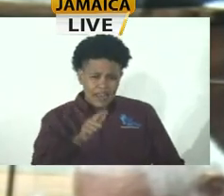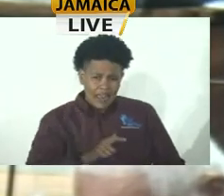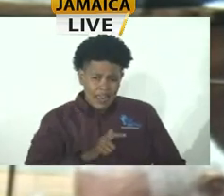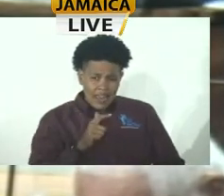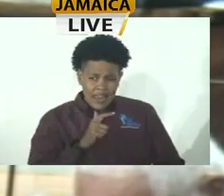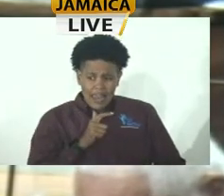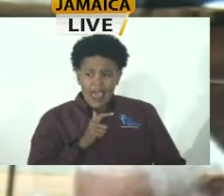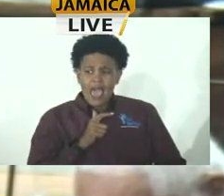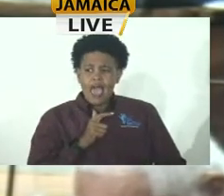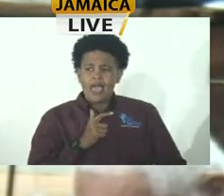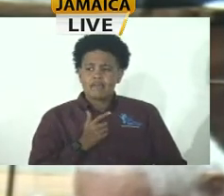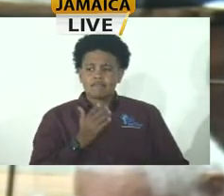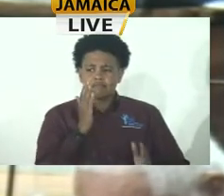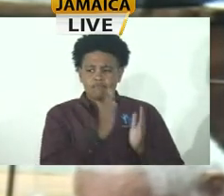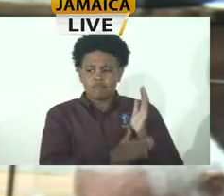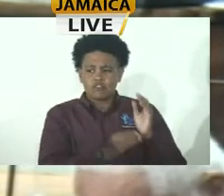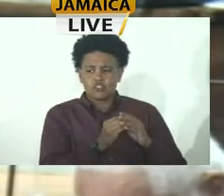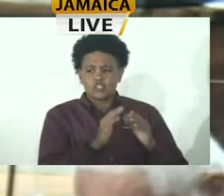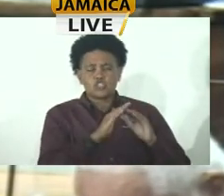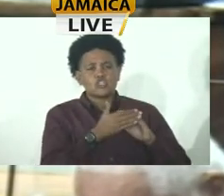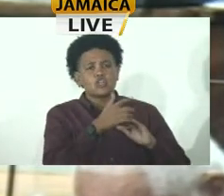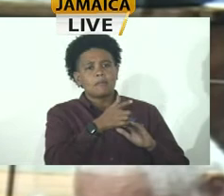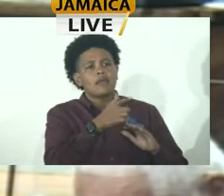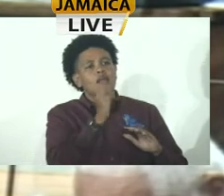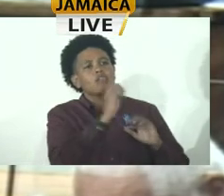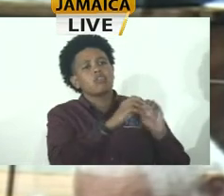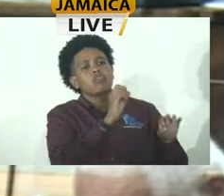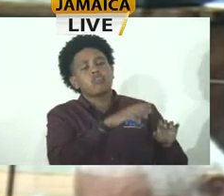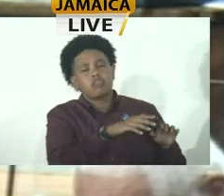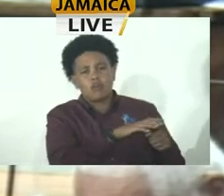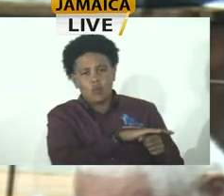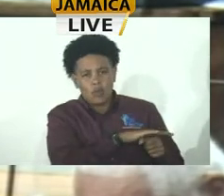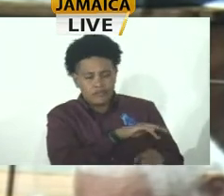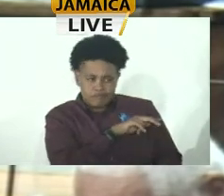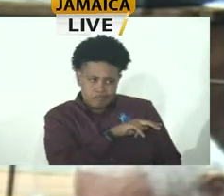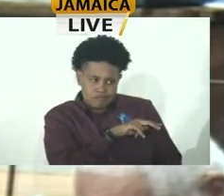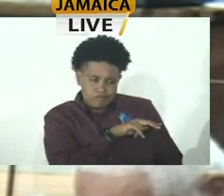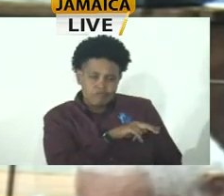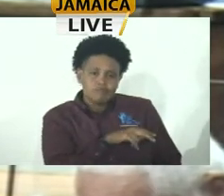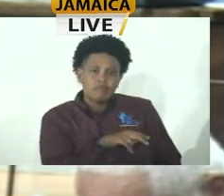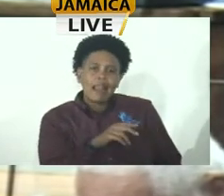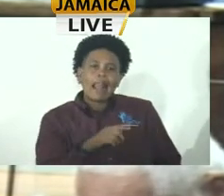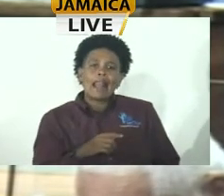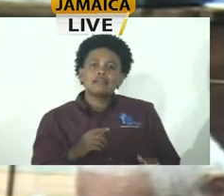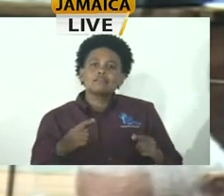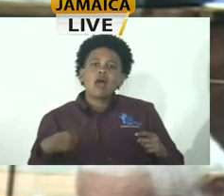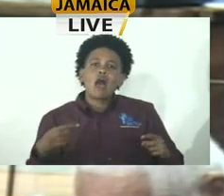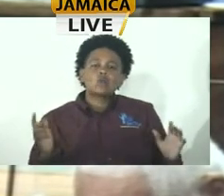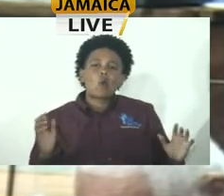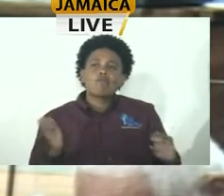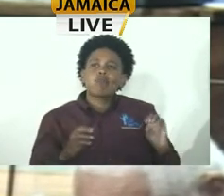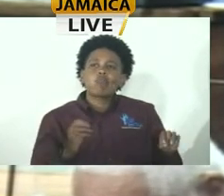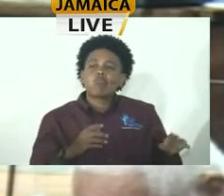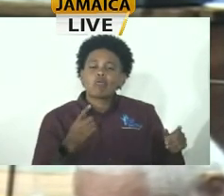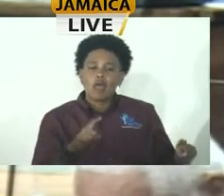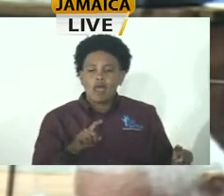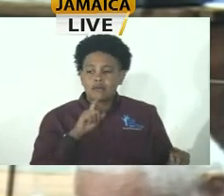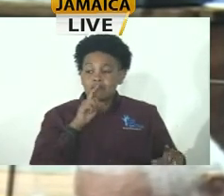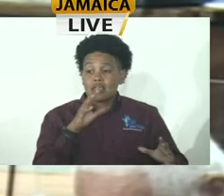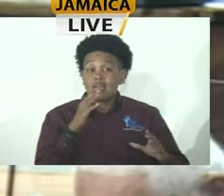tires at the island's disposal sites madam speaker the approval include